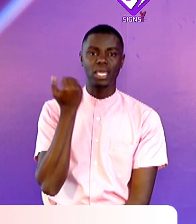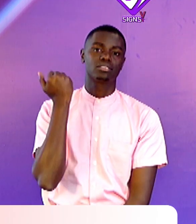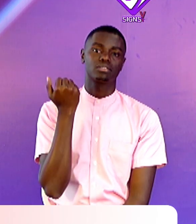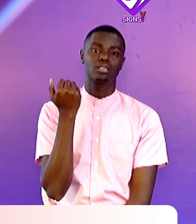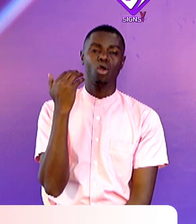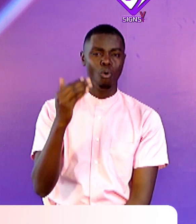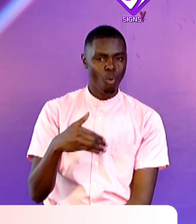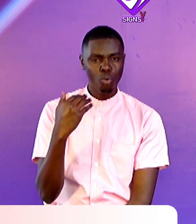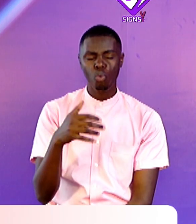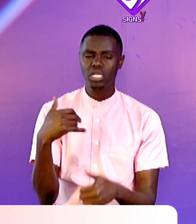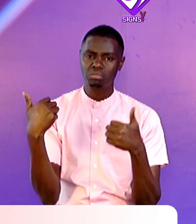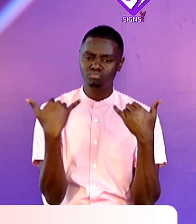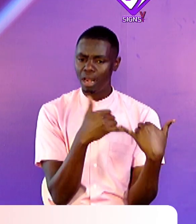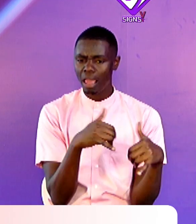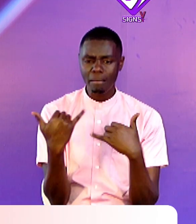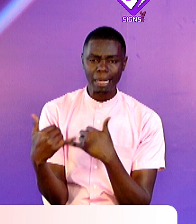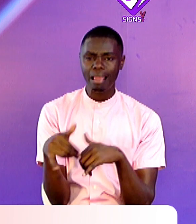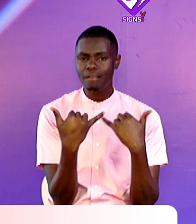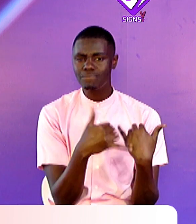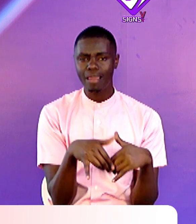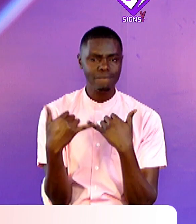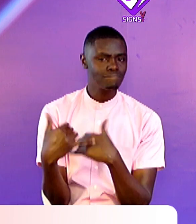have always been playing even in the